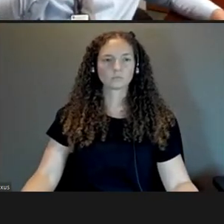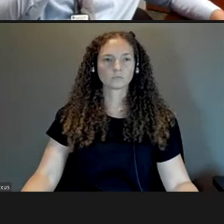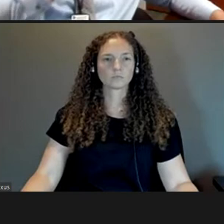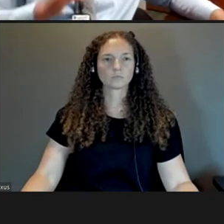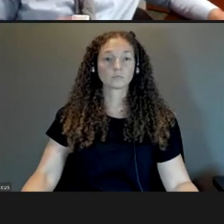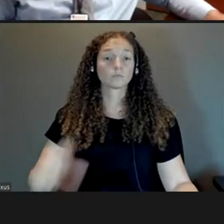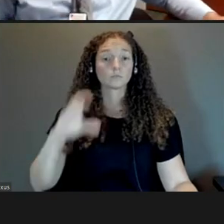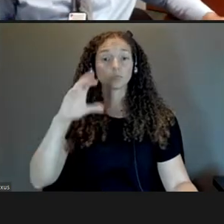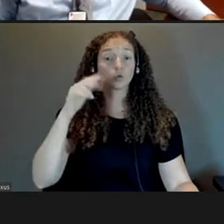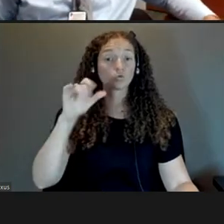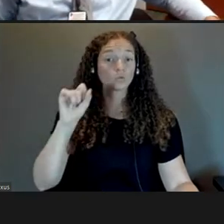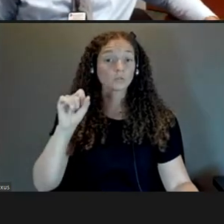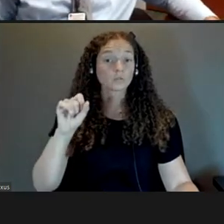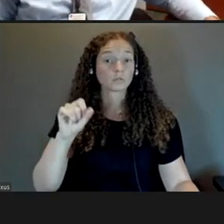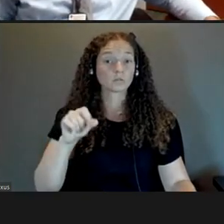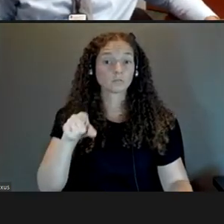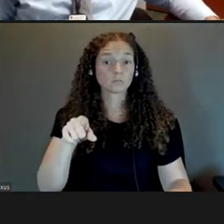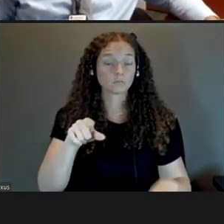Chris, you're on.